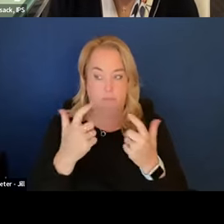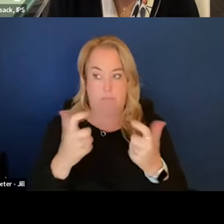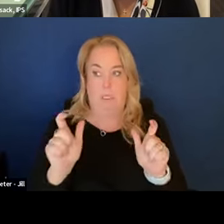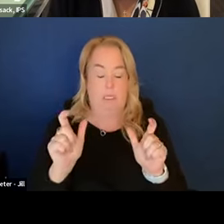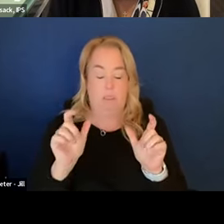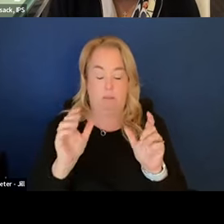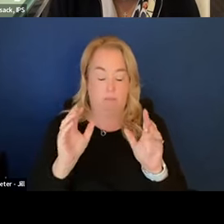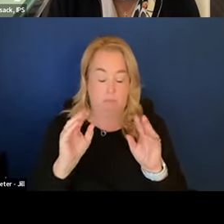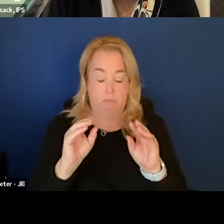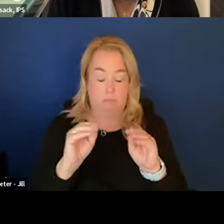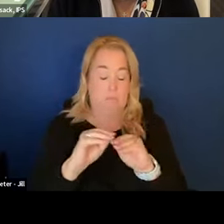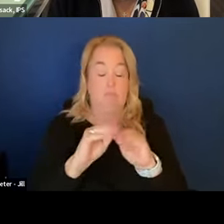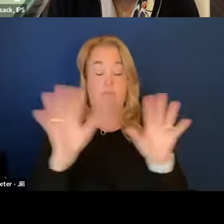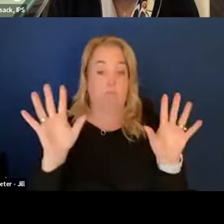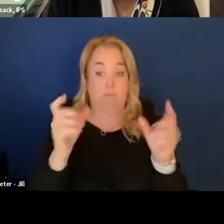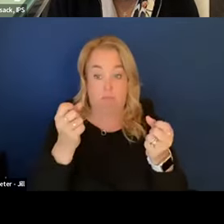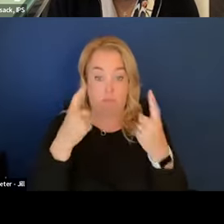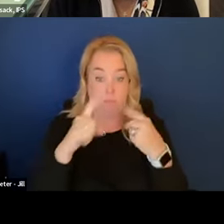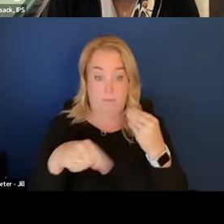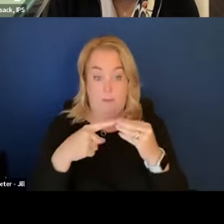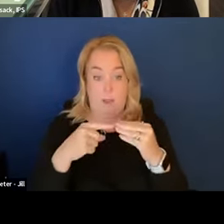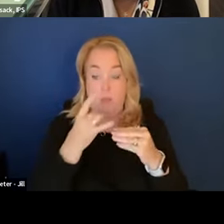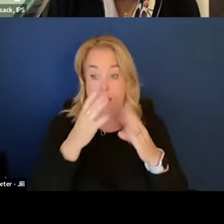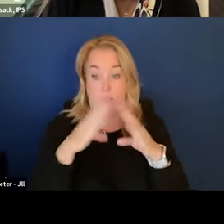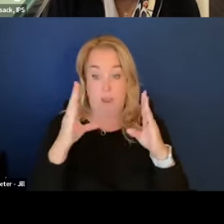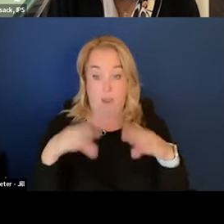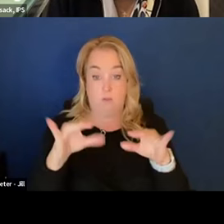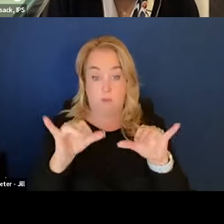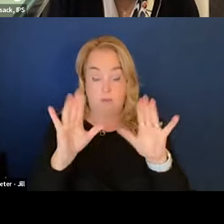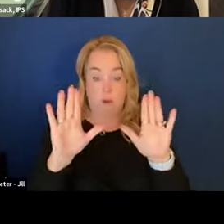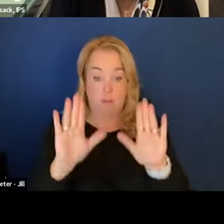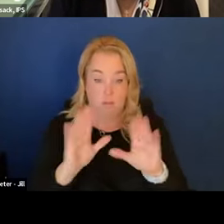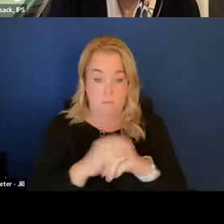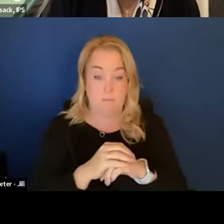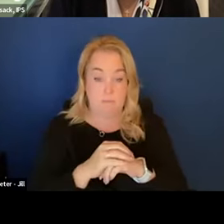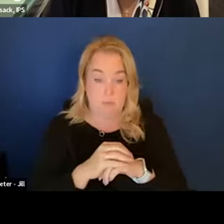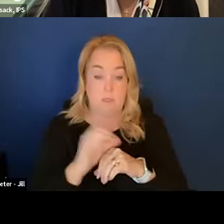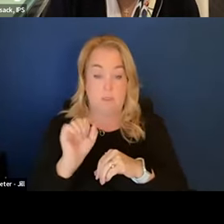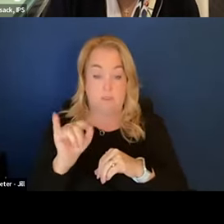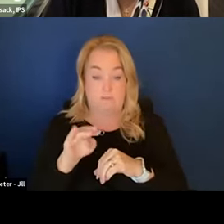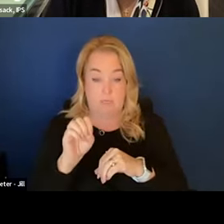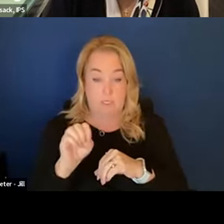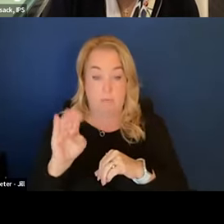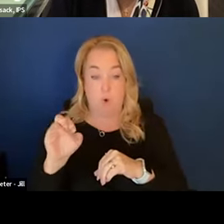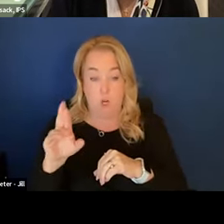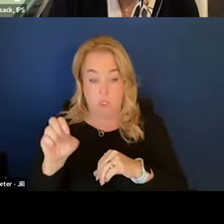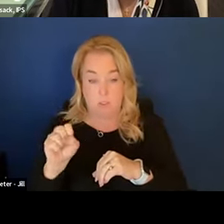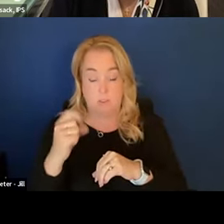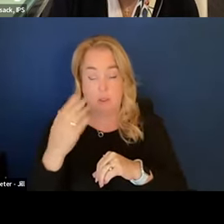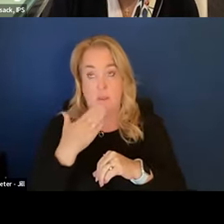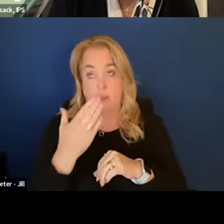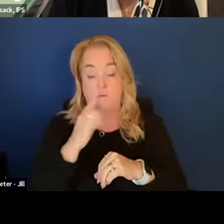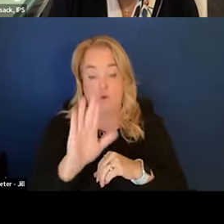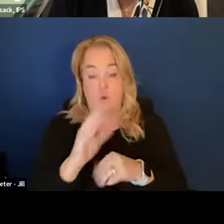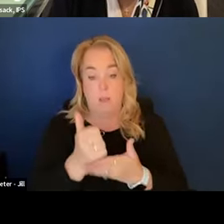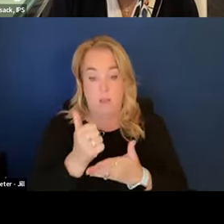had enlightenment about the lighthouse. I was like, this is it. So awesome. And then Stephanie and Boris, thank you so much for all your help